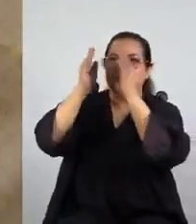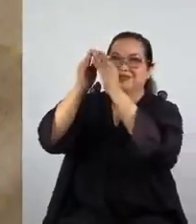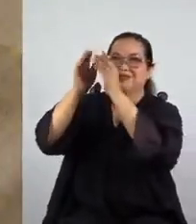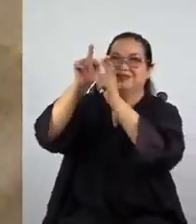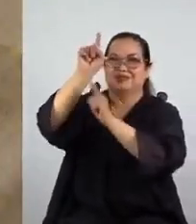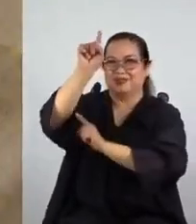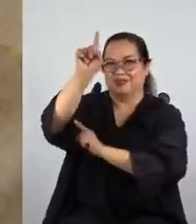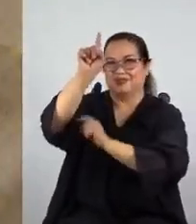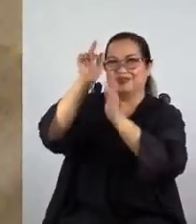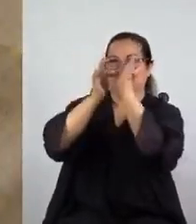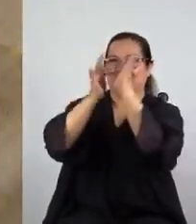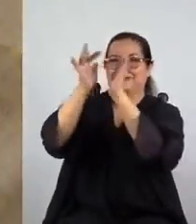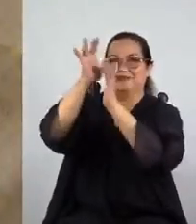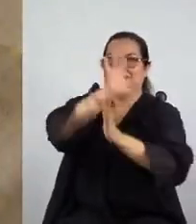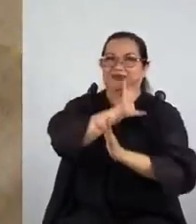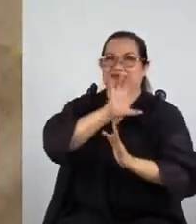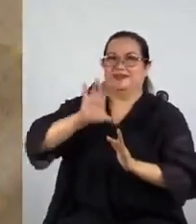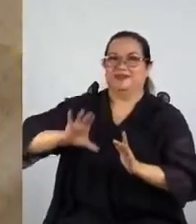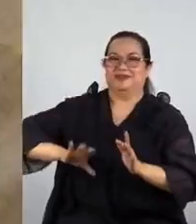on Jesus.